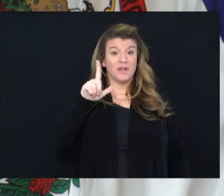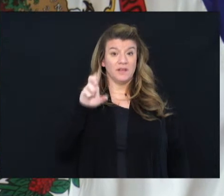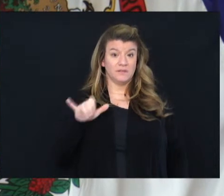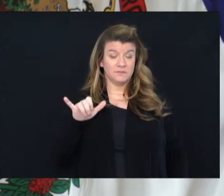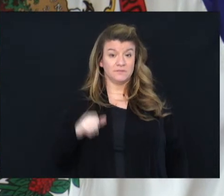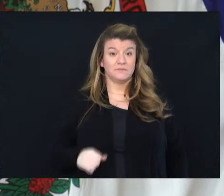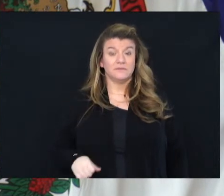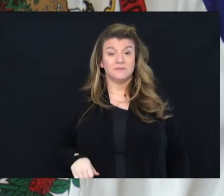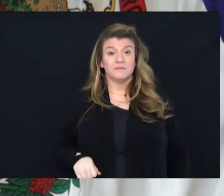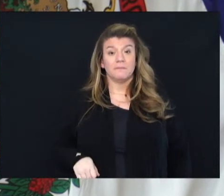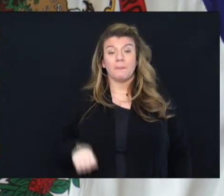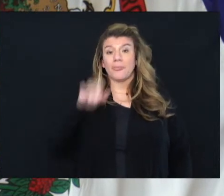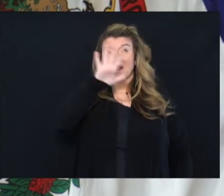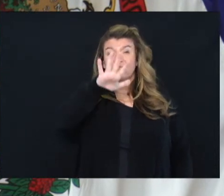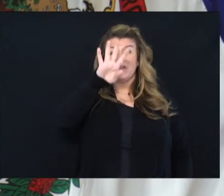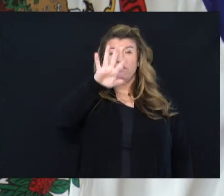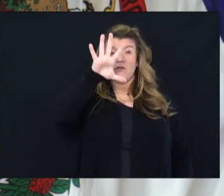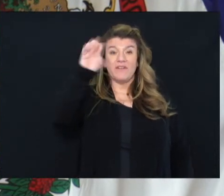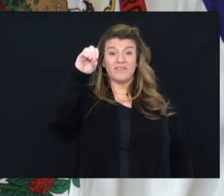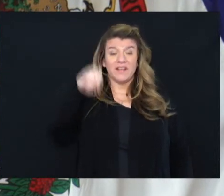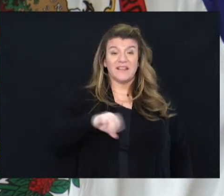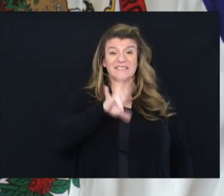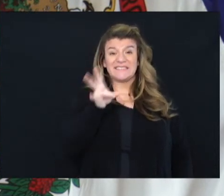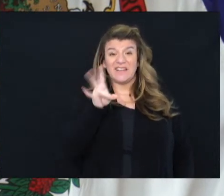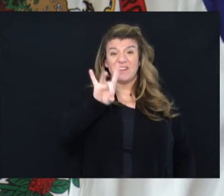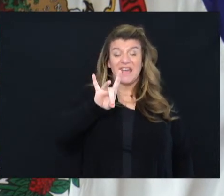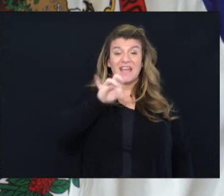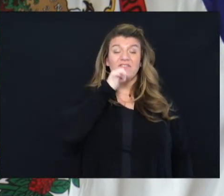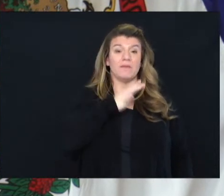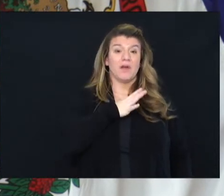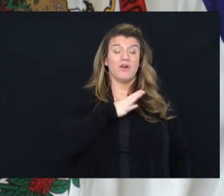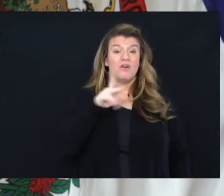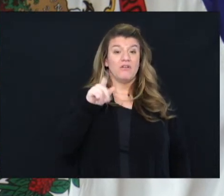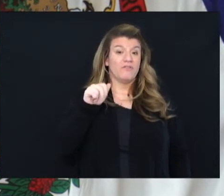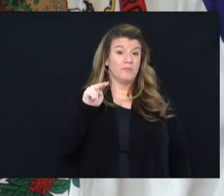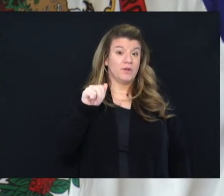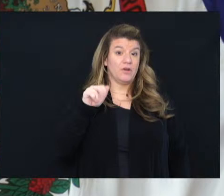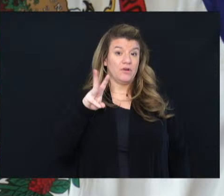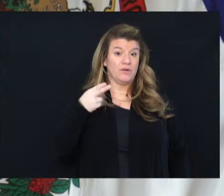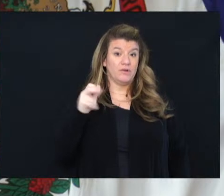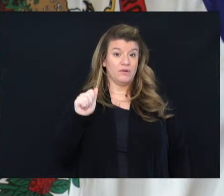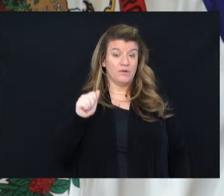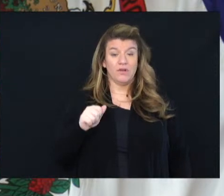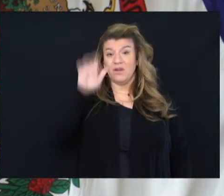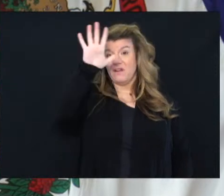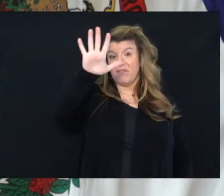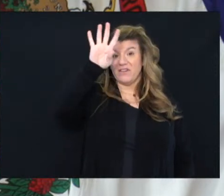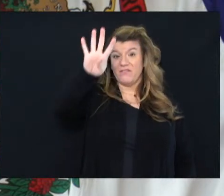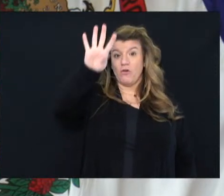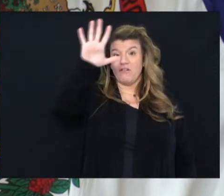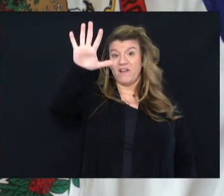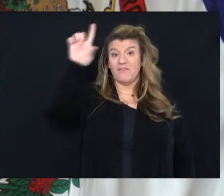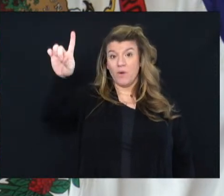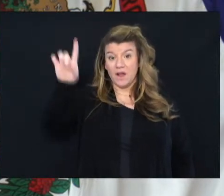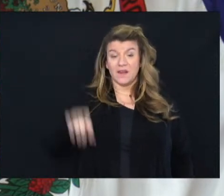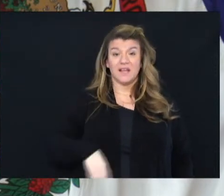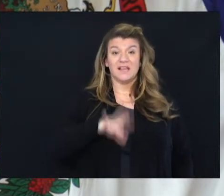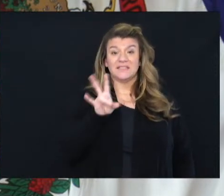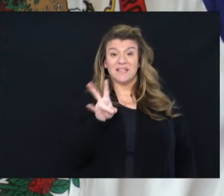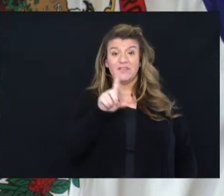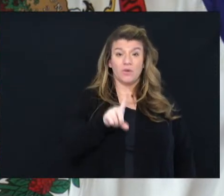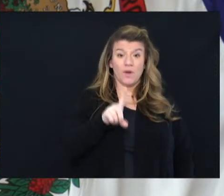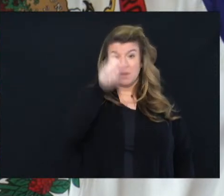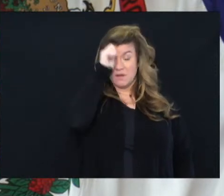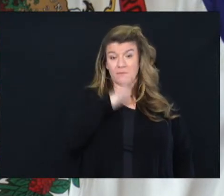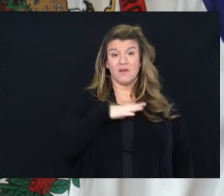The 5,450th death, a 78-year-old female from Kanawha County. The 5,451st death is a